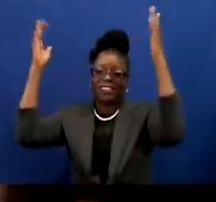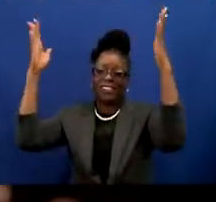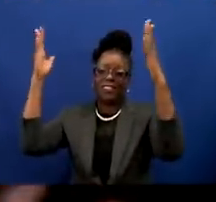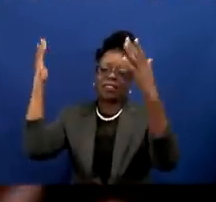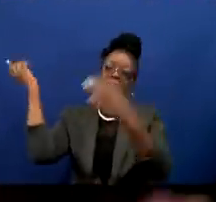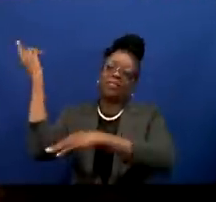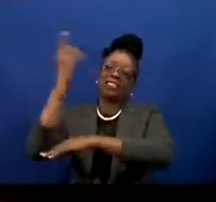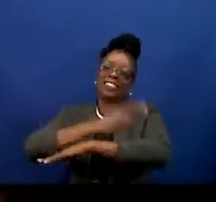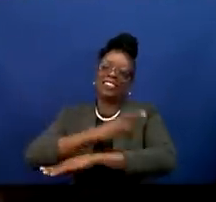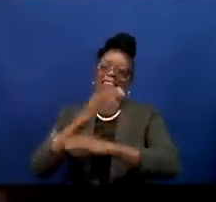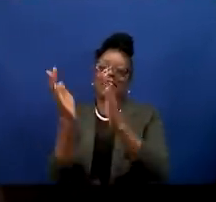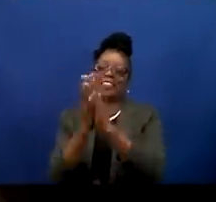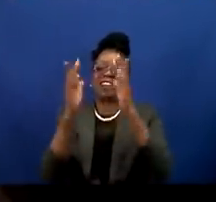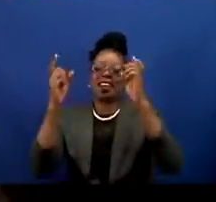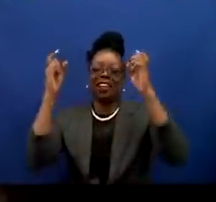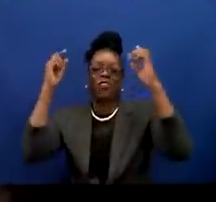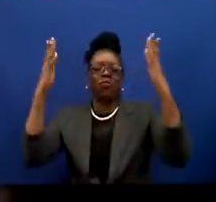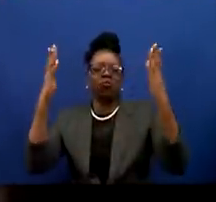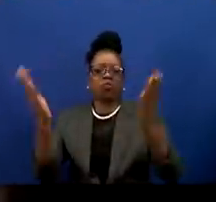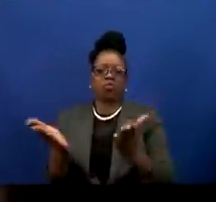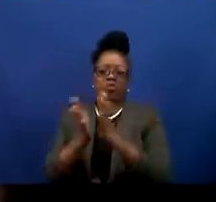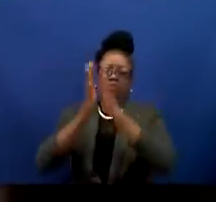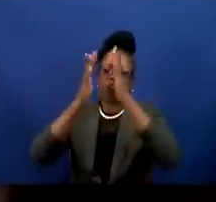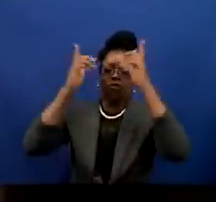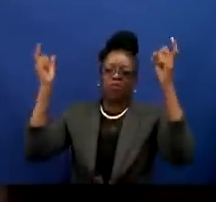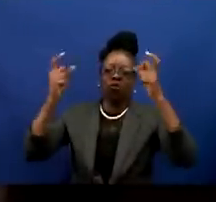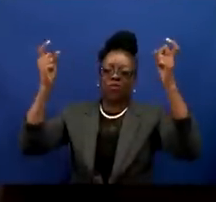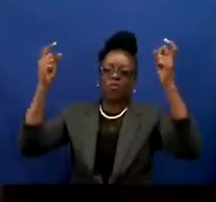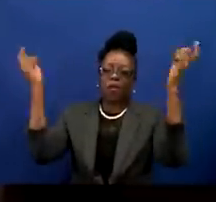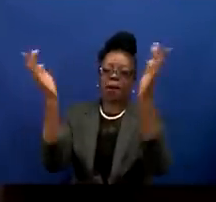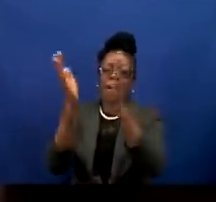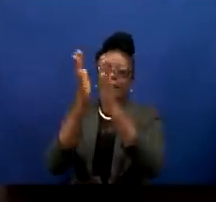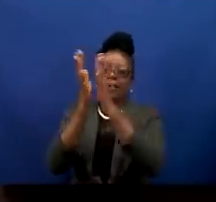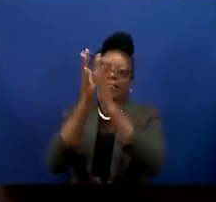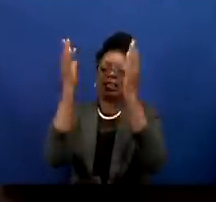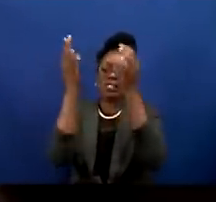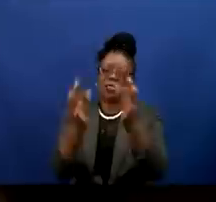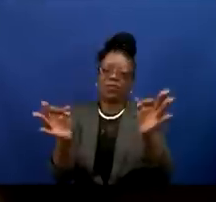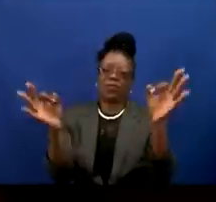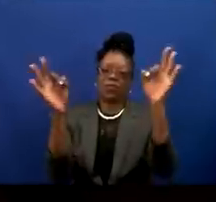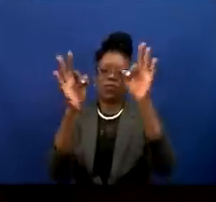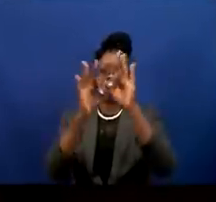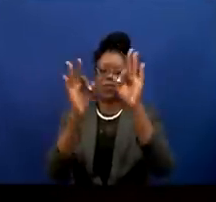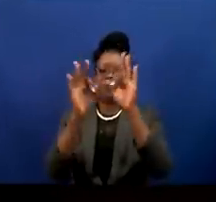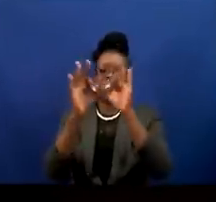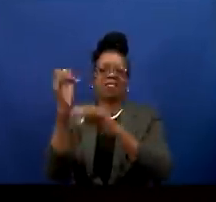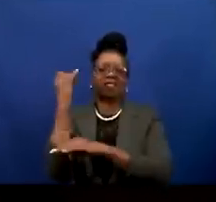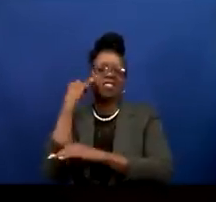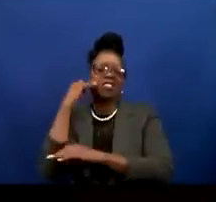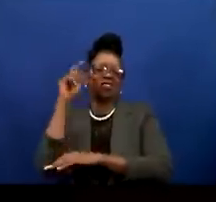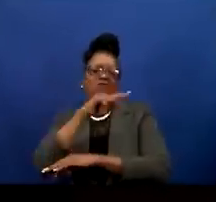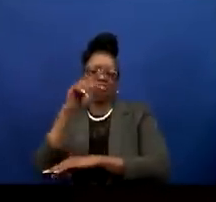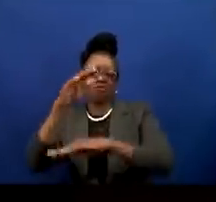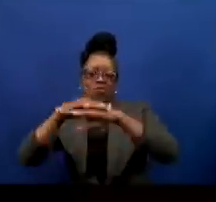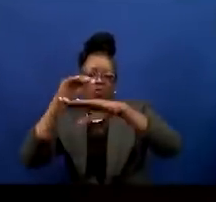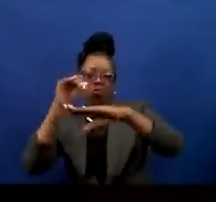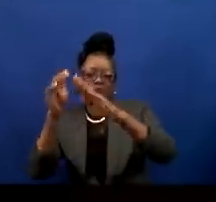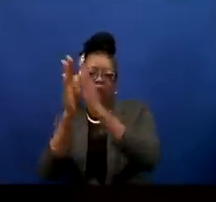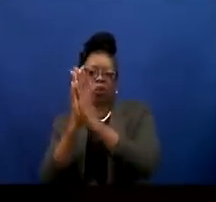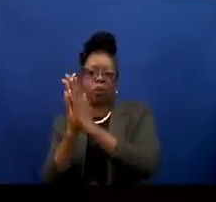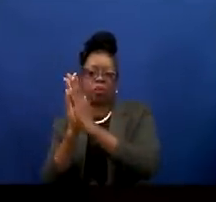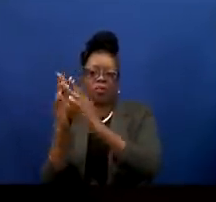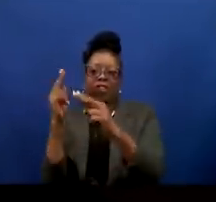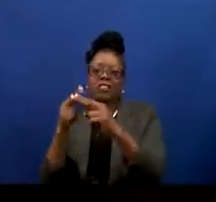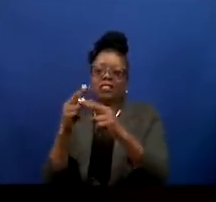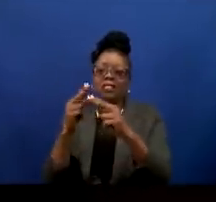Hallelujah. Come on, give great praise to our great God who is worthy to be praised. If you've ever called on the name of Jesus and got a